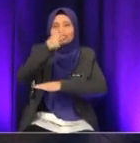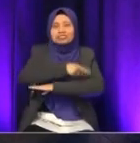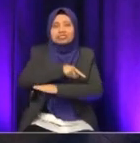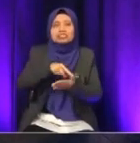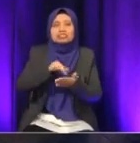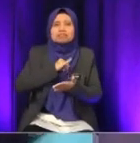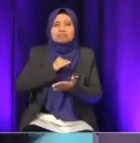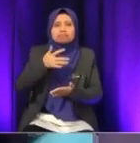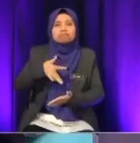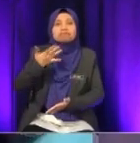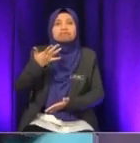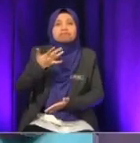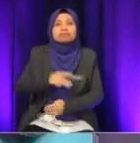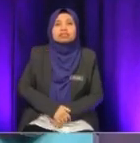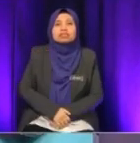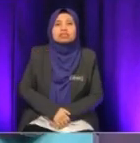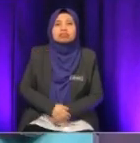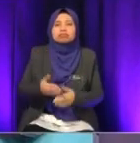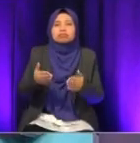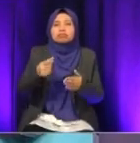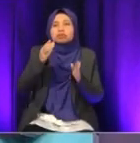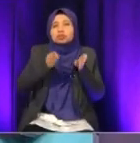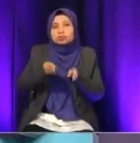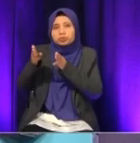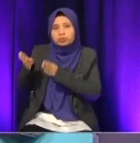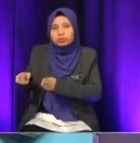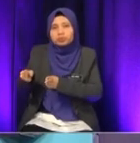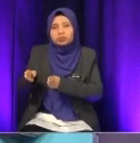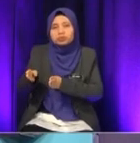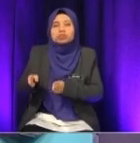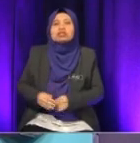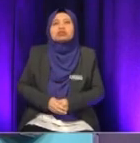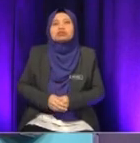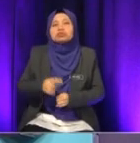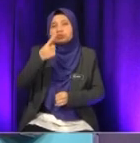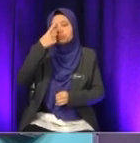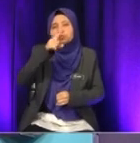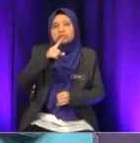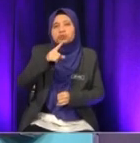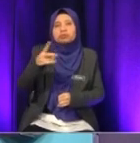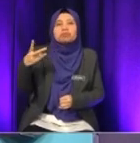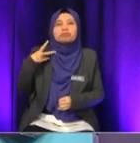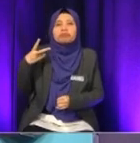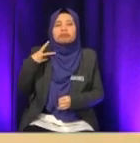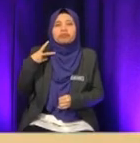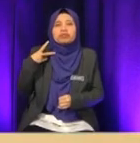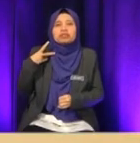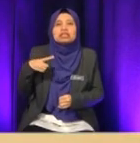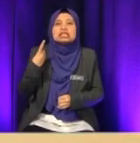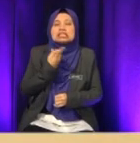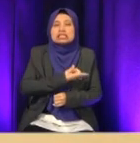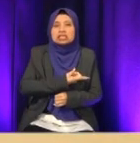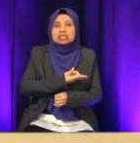I think for the lesson today, our students managed to actually listen carefully to the details of a recording. We also promote the culture of lending